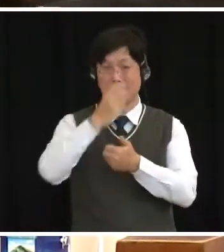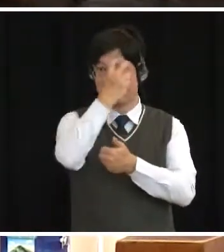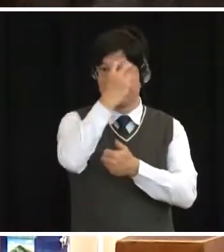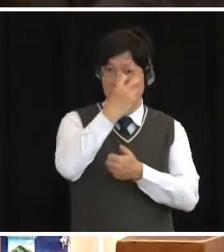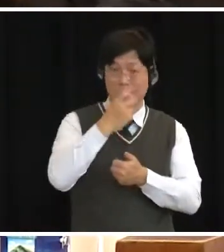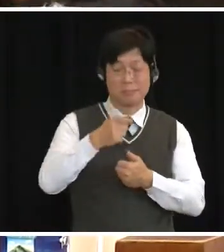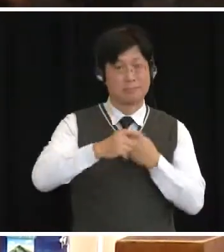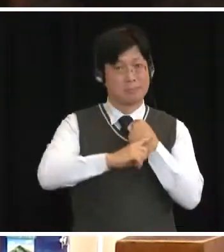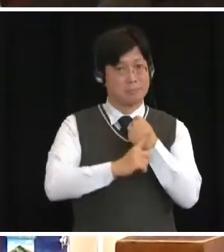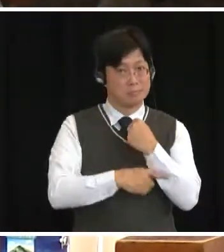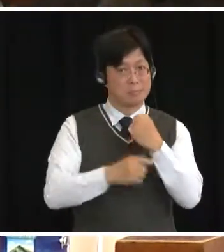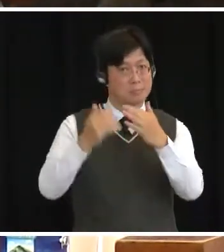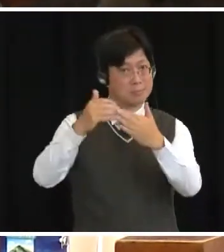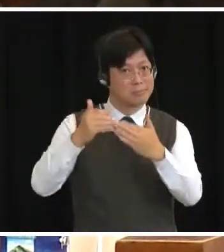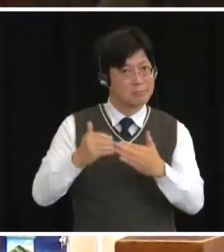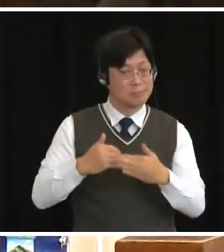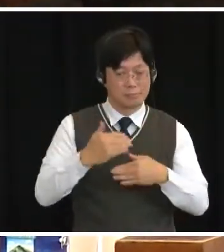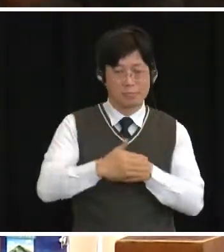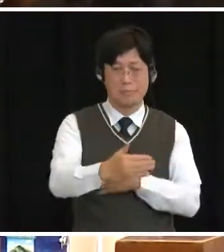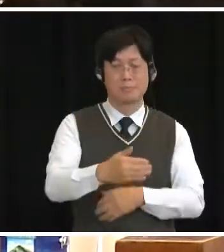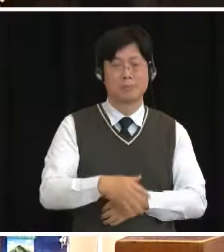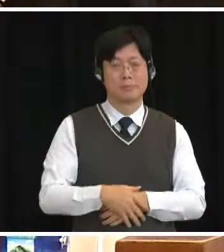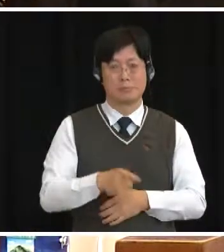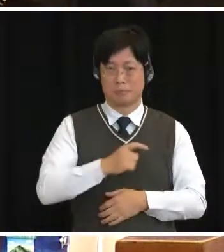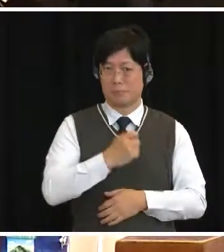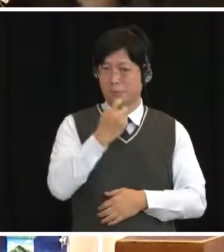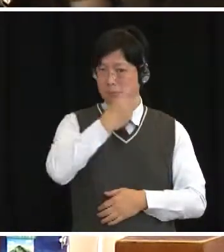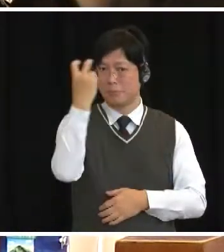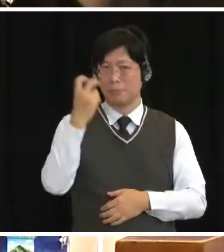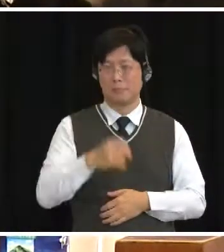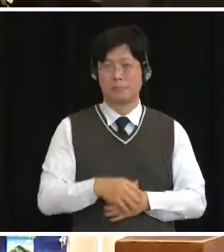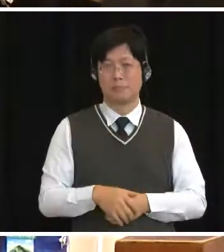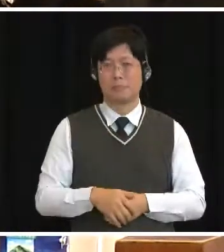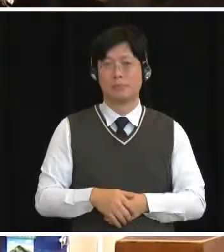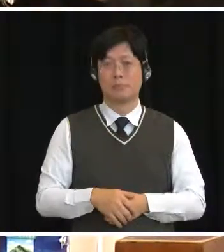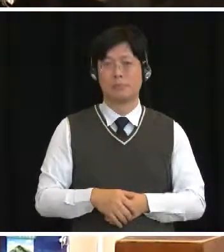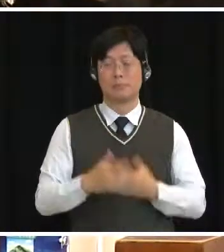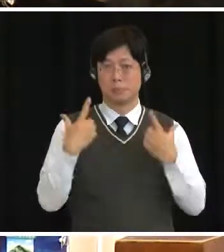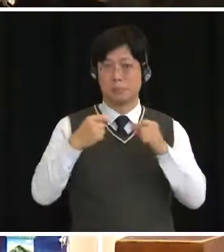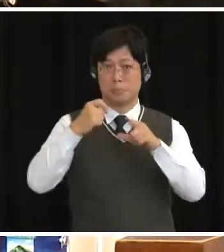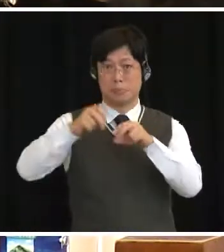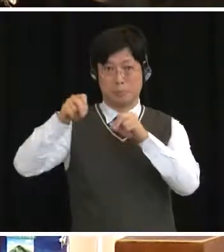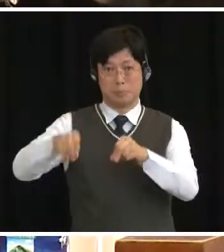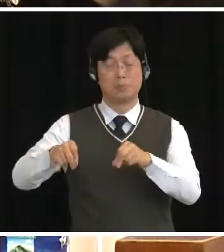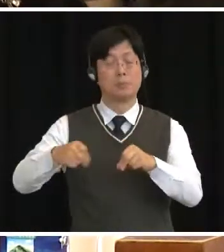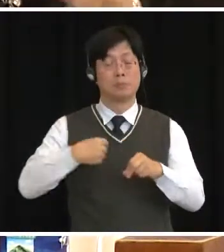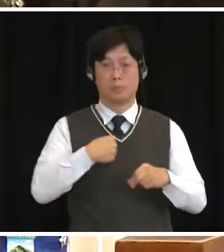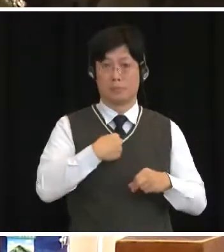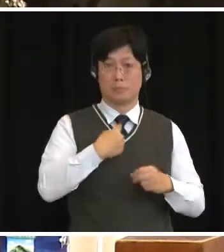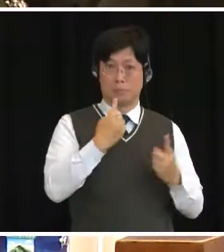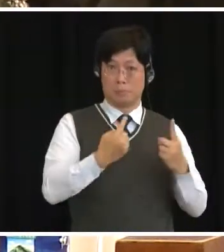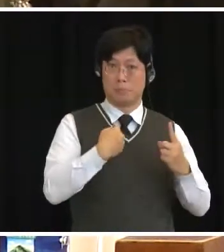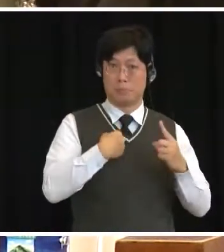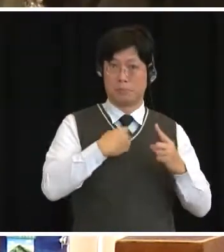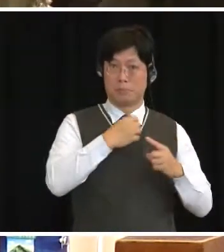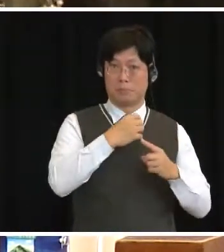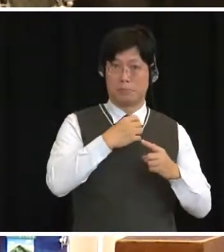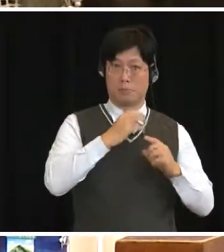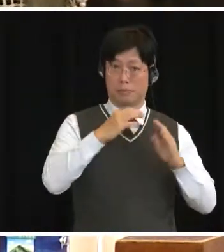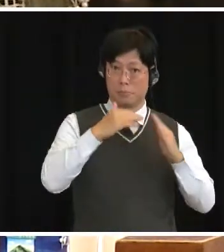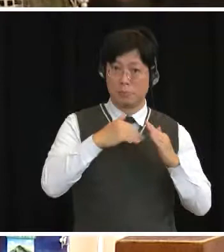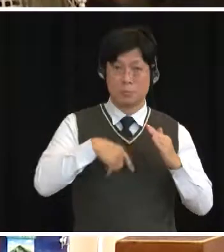we have to take is to review the law. And in the process, you can see that